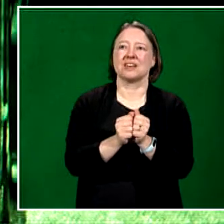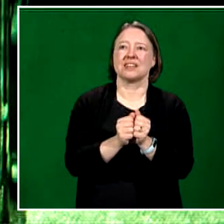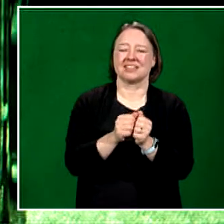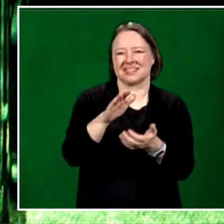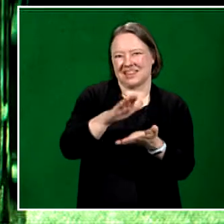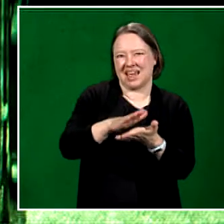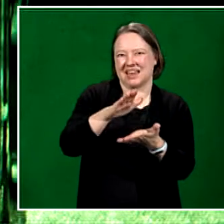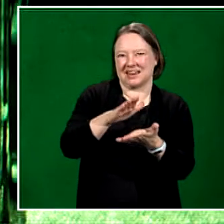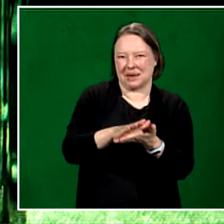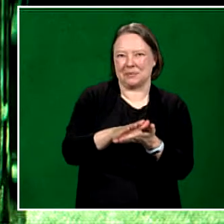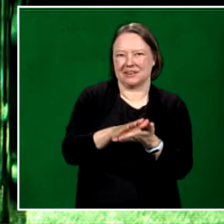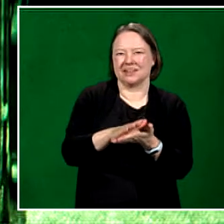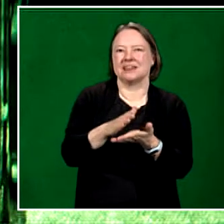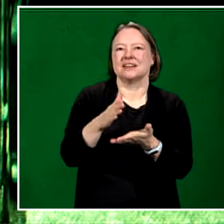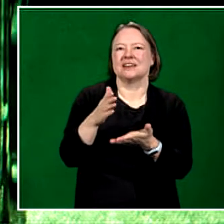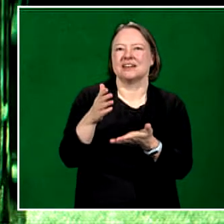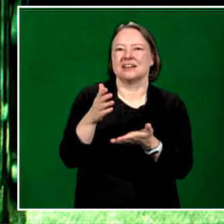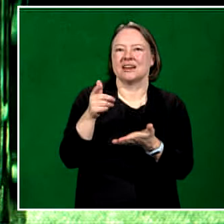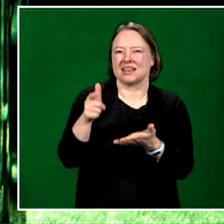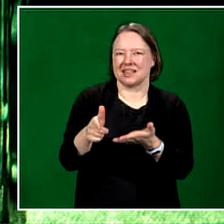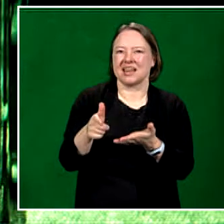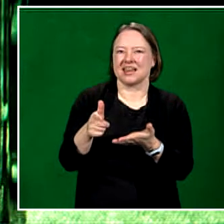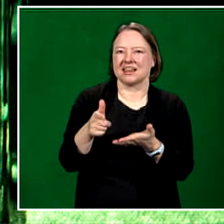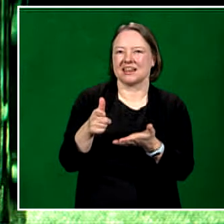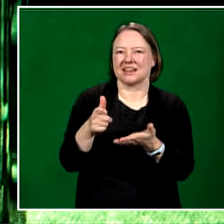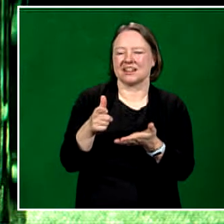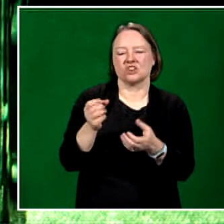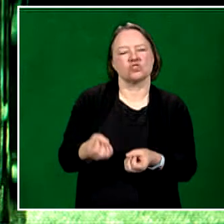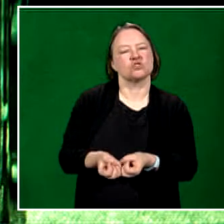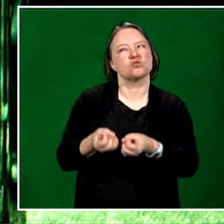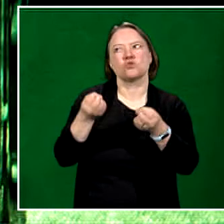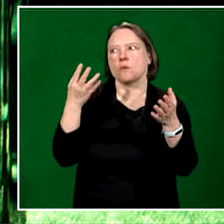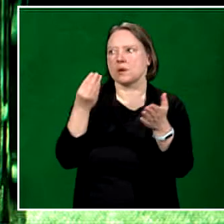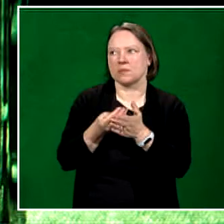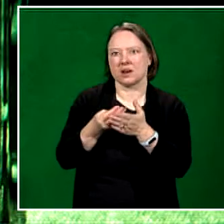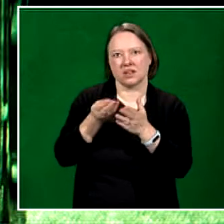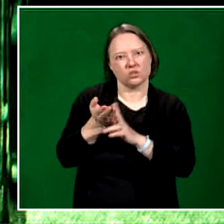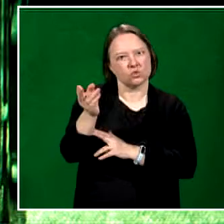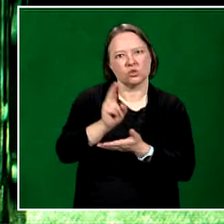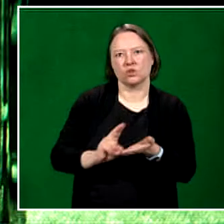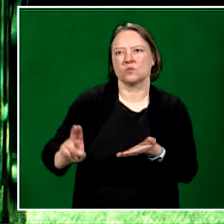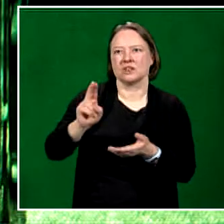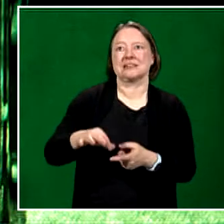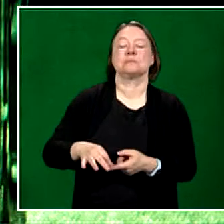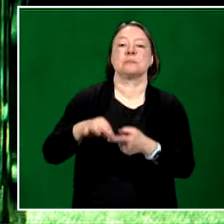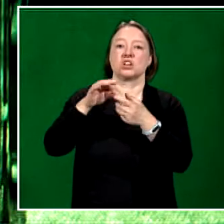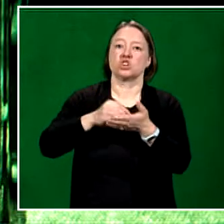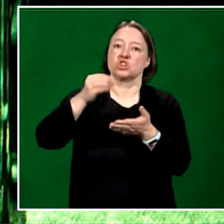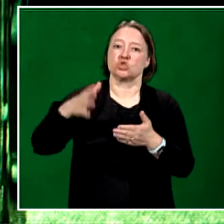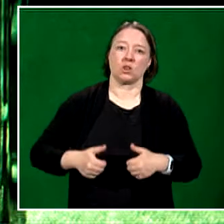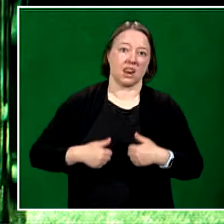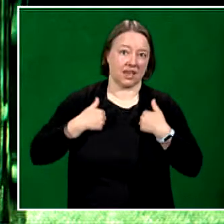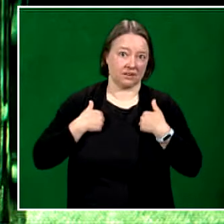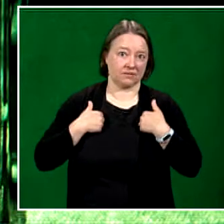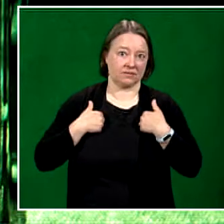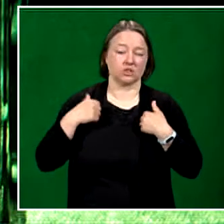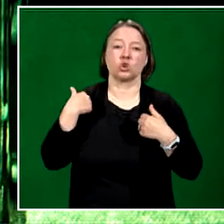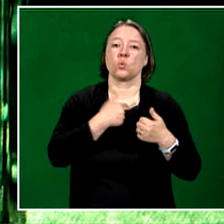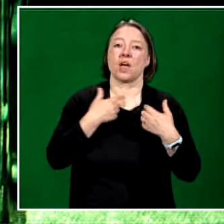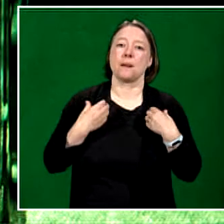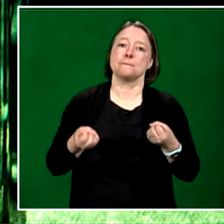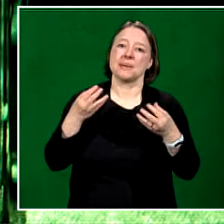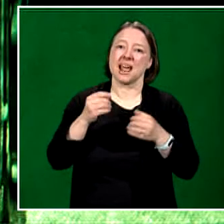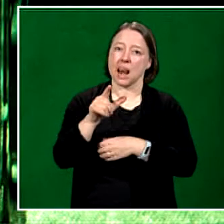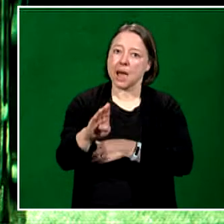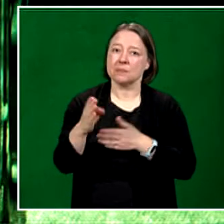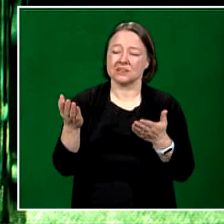academia, and they can there's so much funding through the university, especially student life. And so we have many clubs